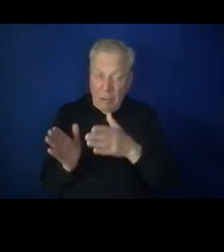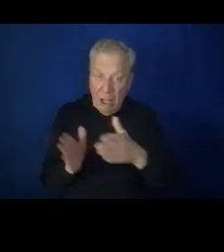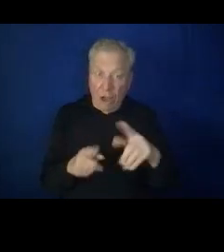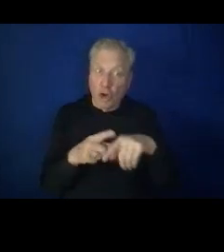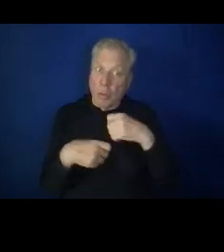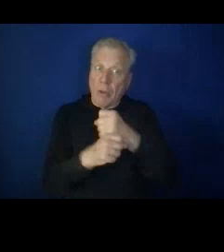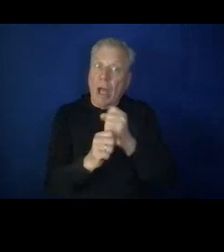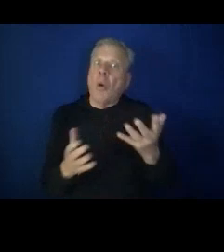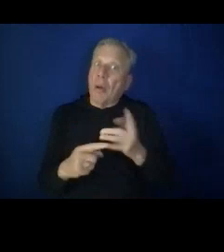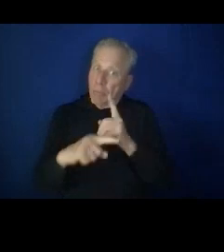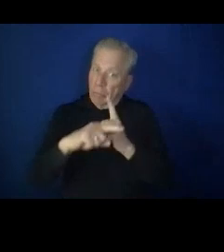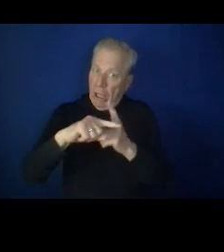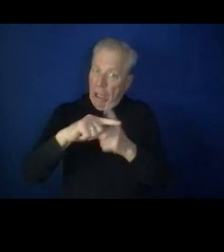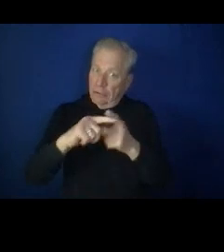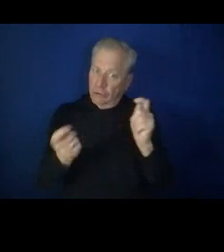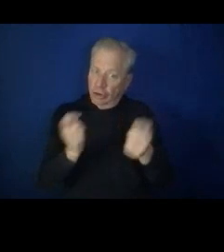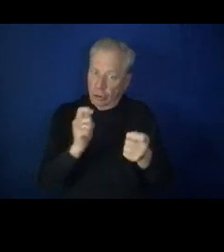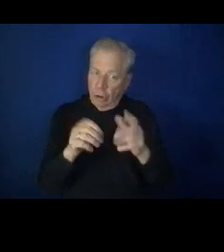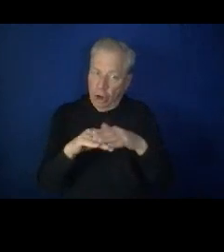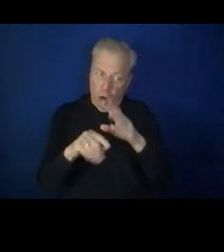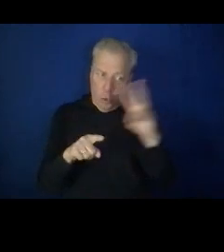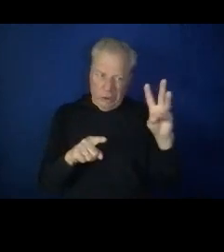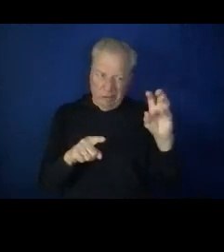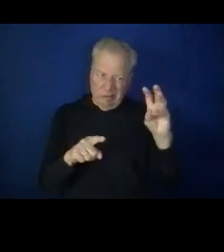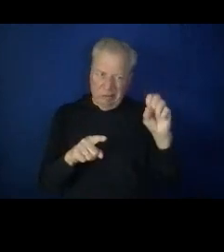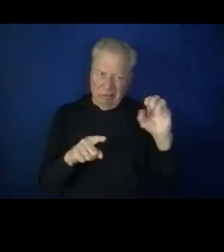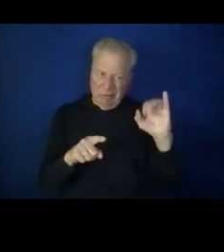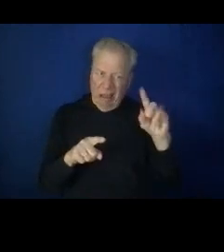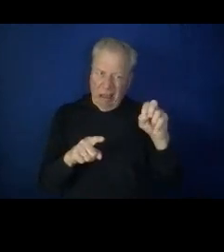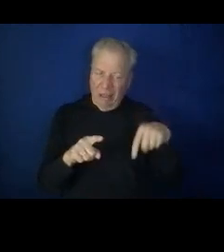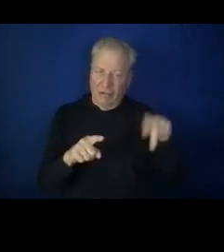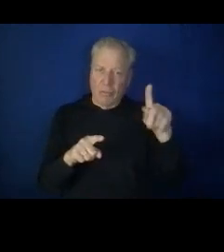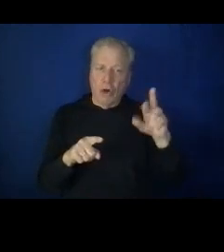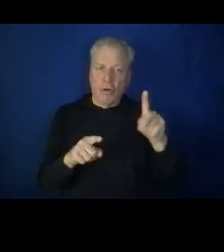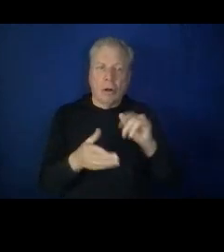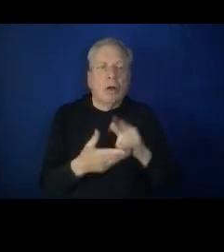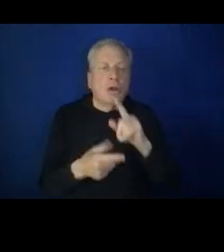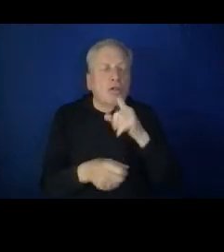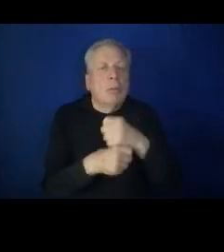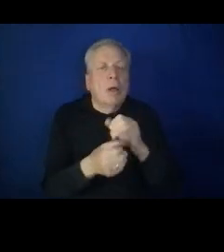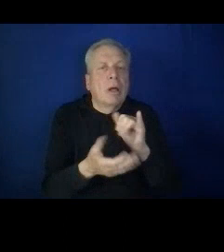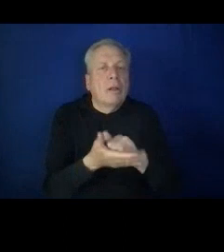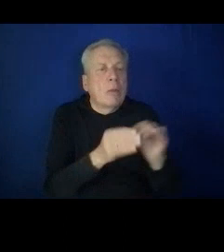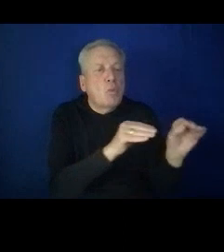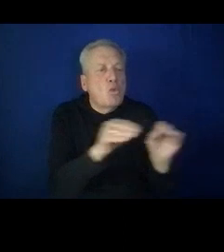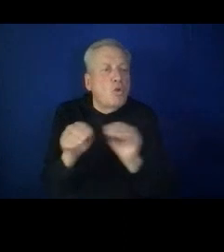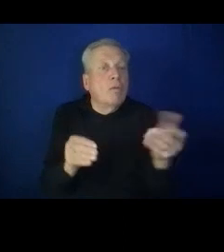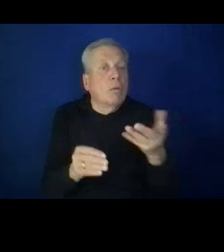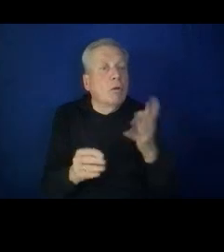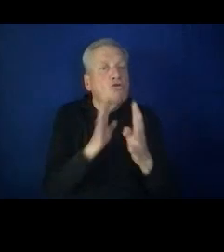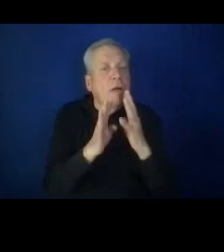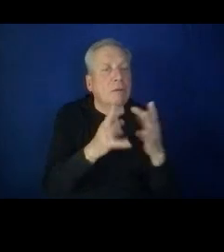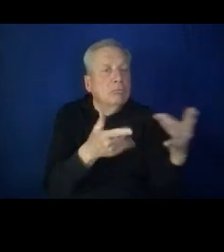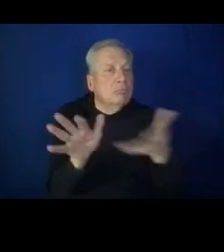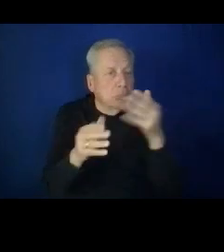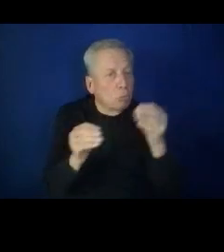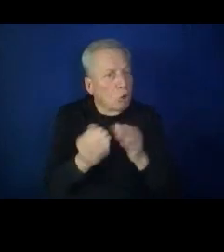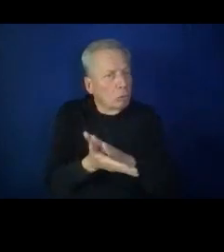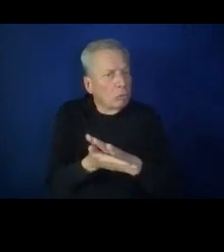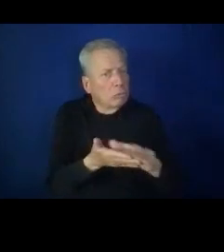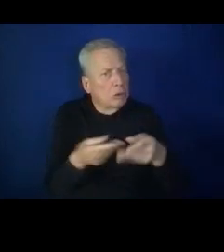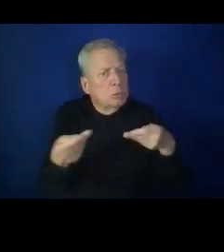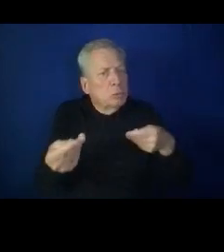positive change on the west side of the park is trying to move traffic more efficiently through the west entrance corridor between